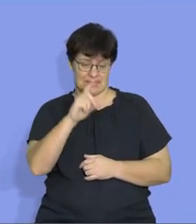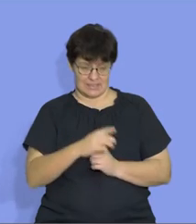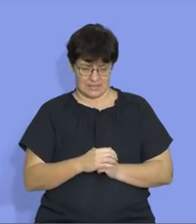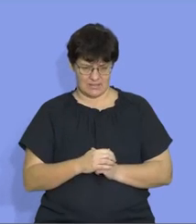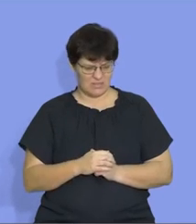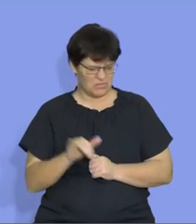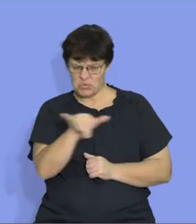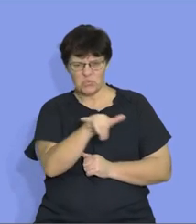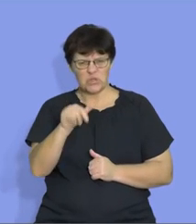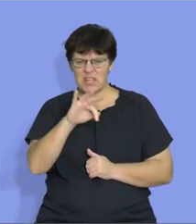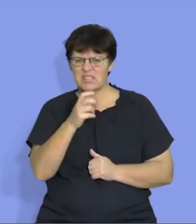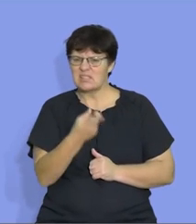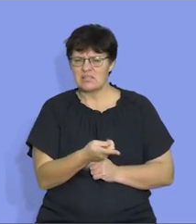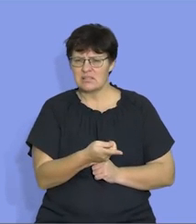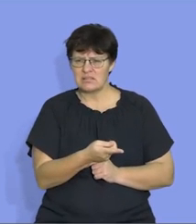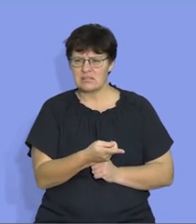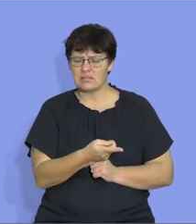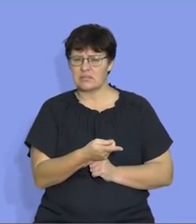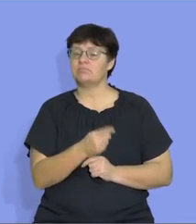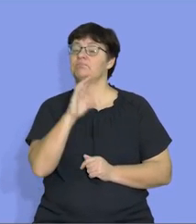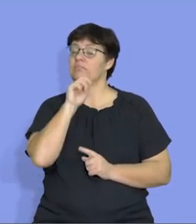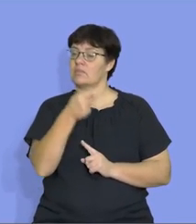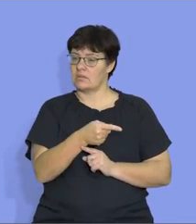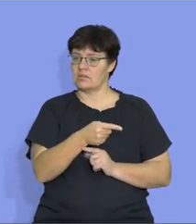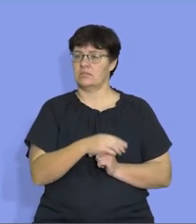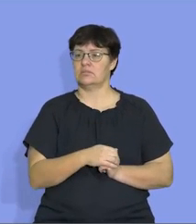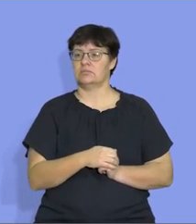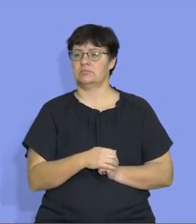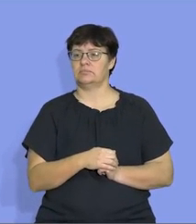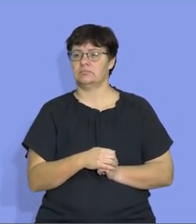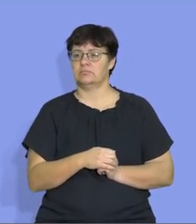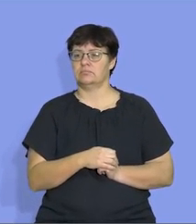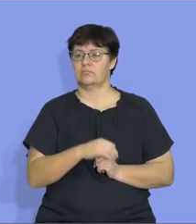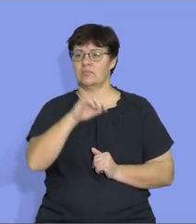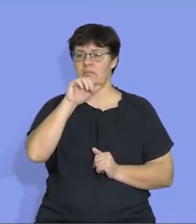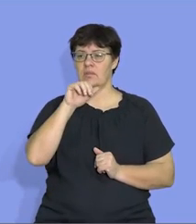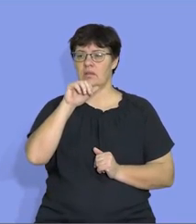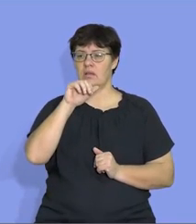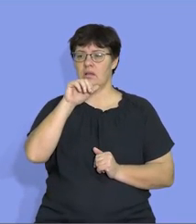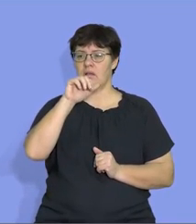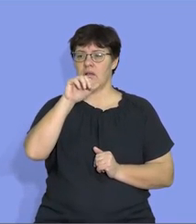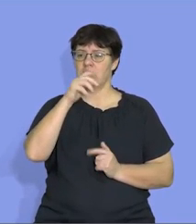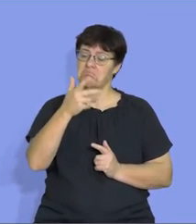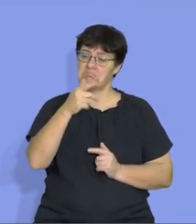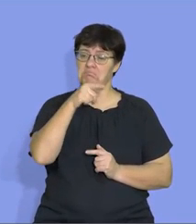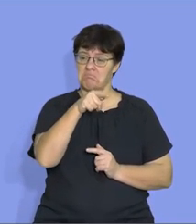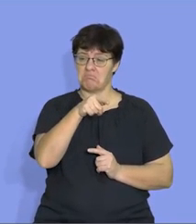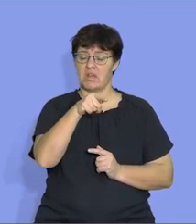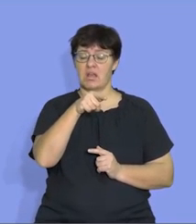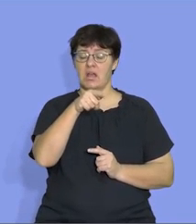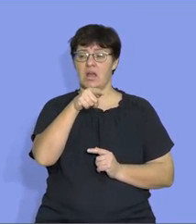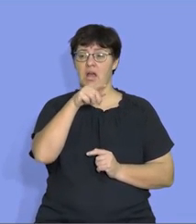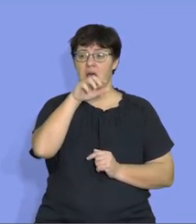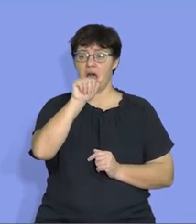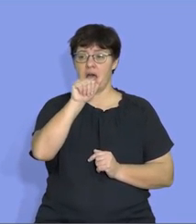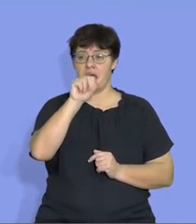talking about here? We're talking about oxalic acid. Now, remember, if we are to determine the concentration,